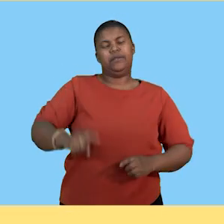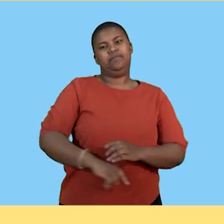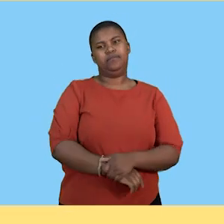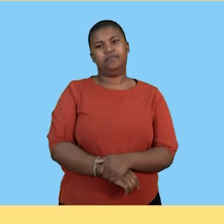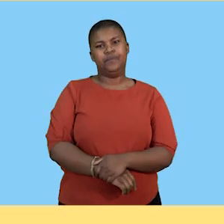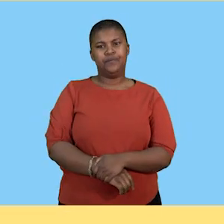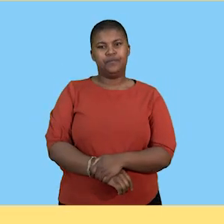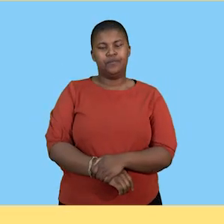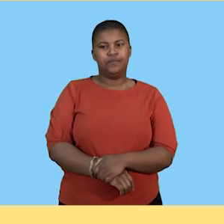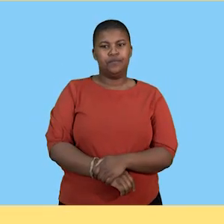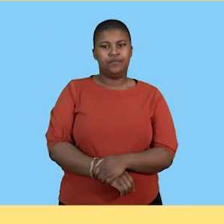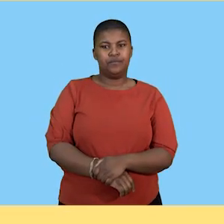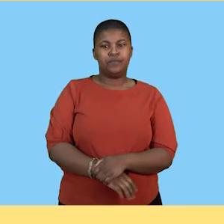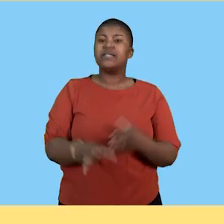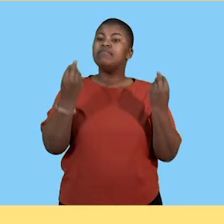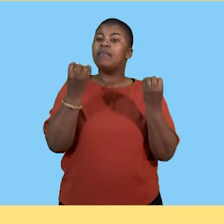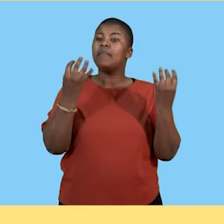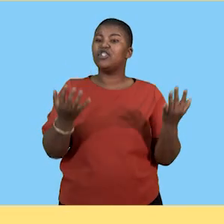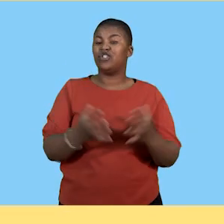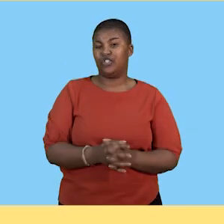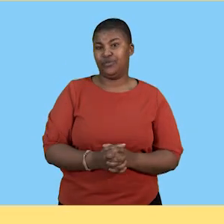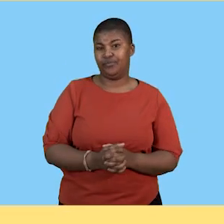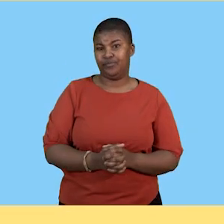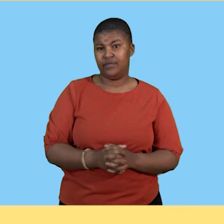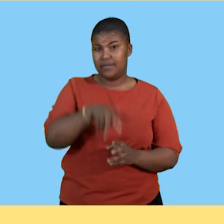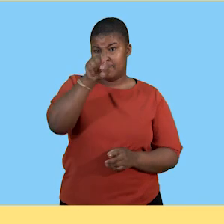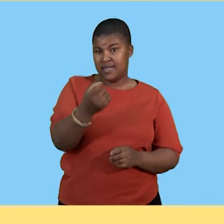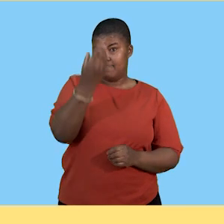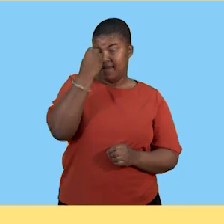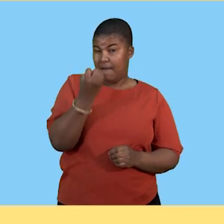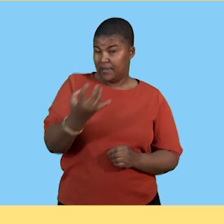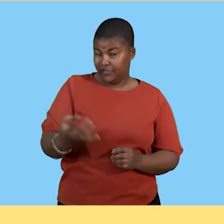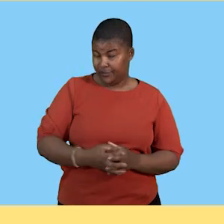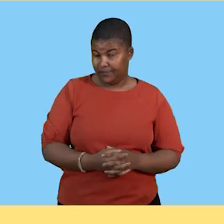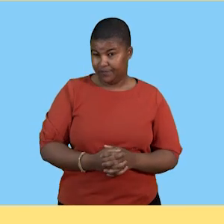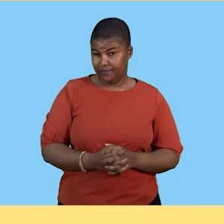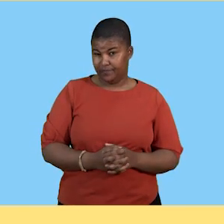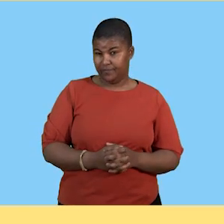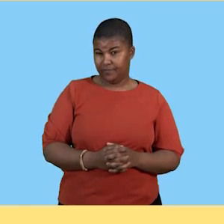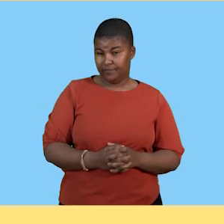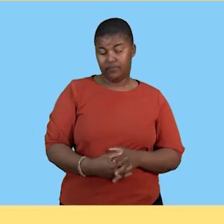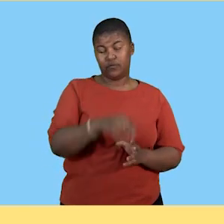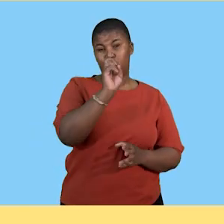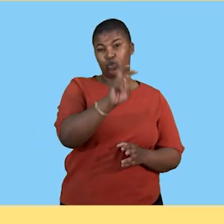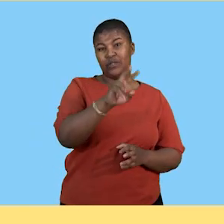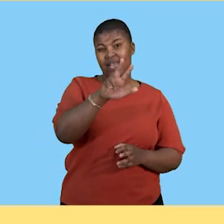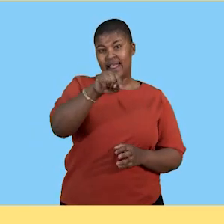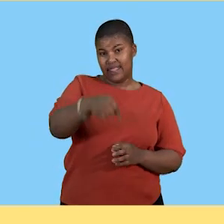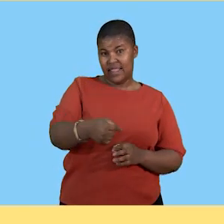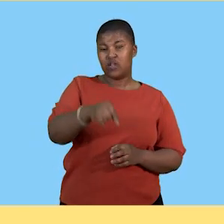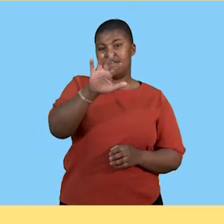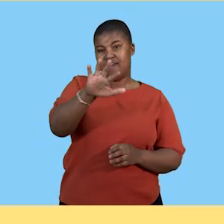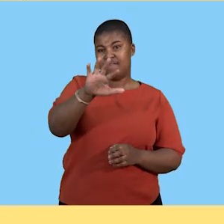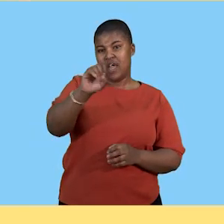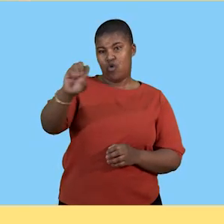then multiply by 12 over 12. How much do you get? You should get an amount that is